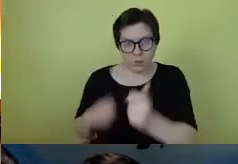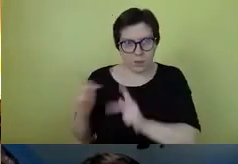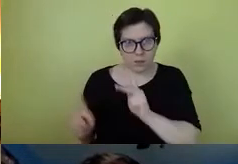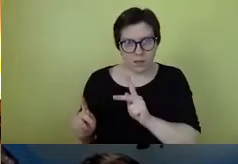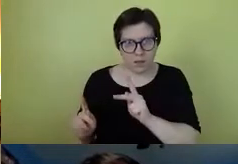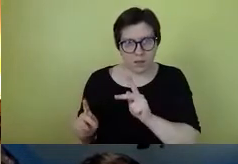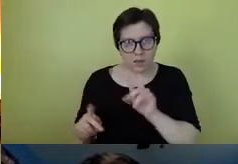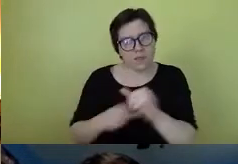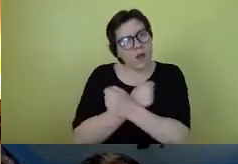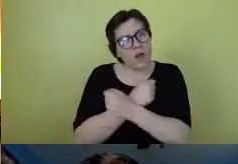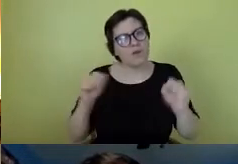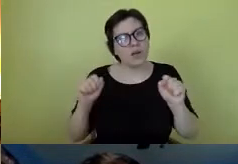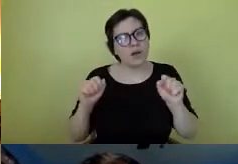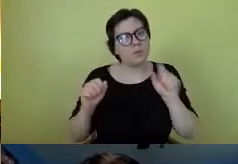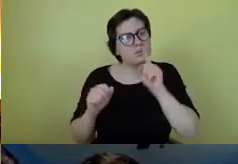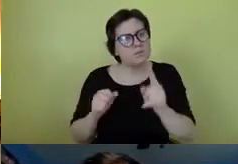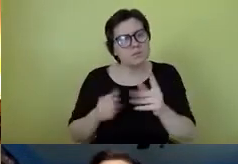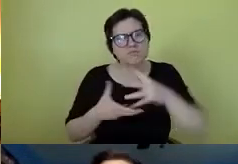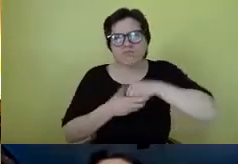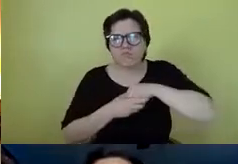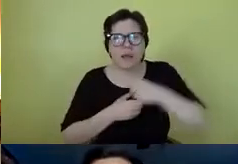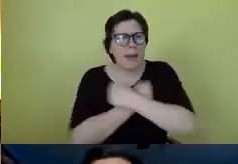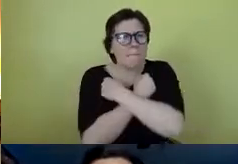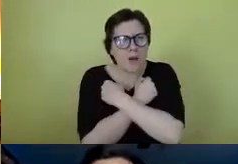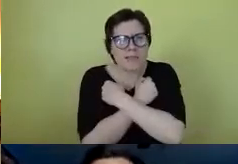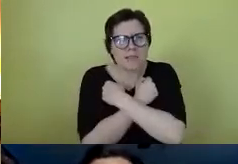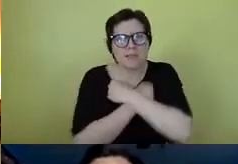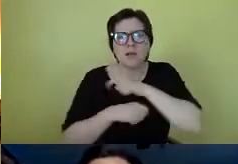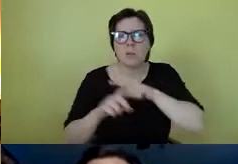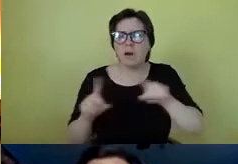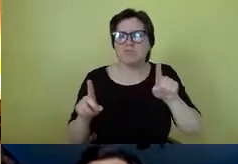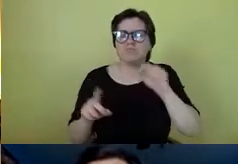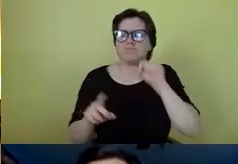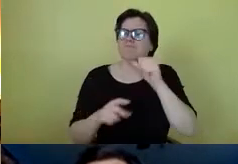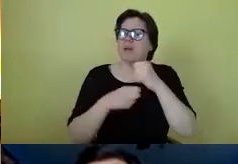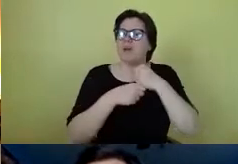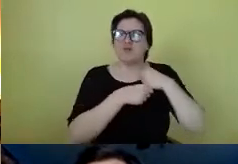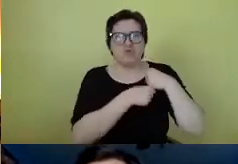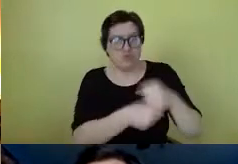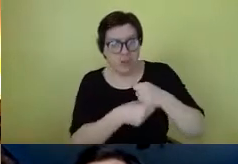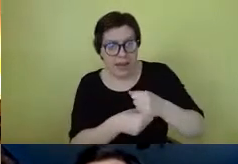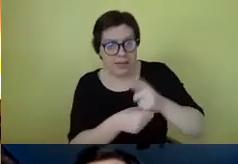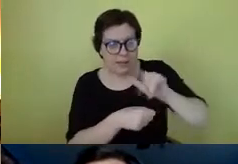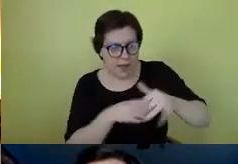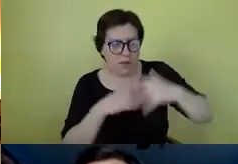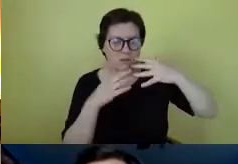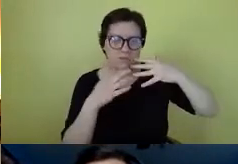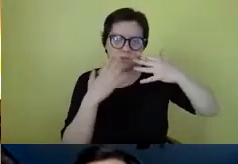freedom that embraces but does not create the sorrow that we